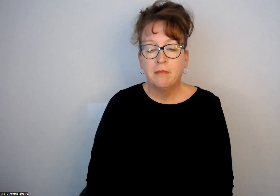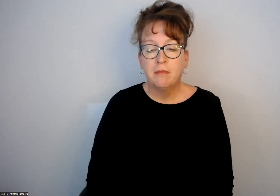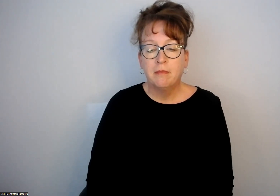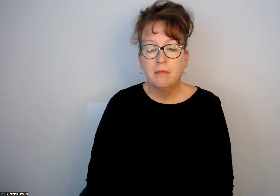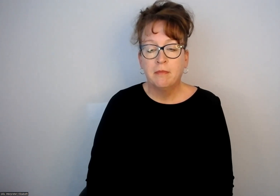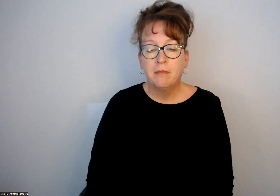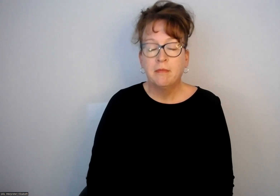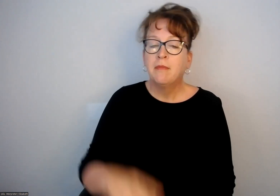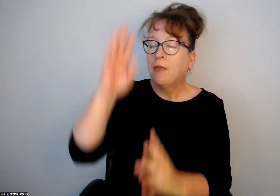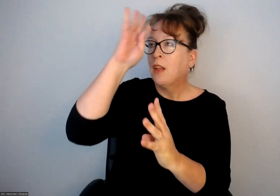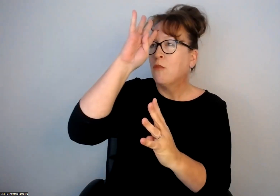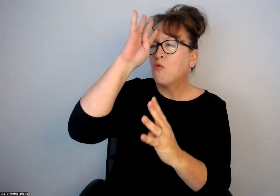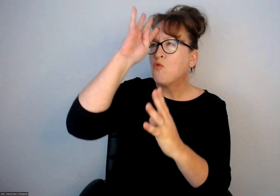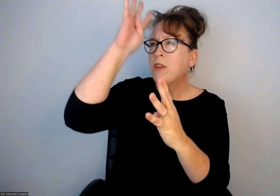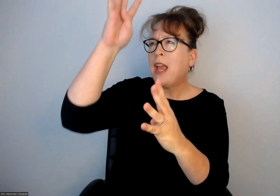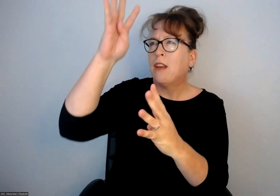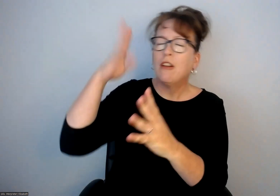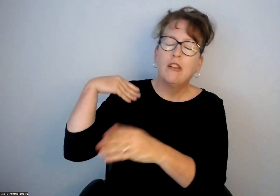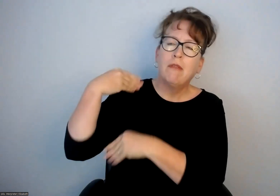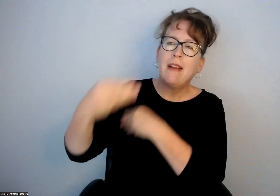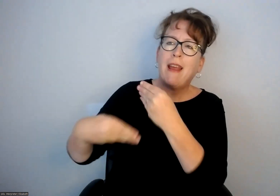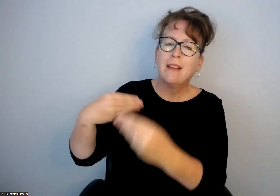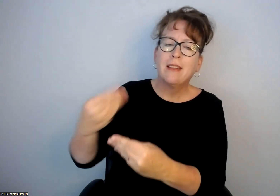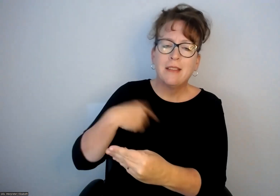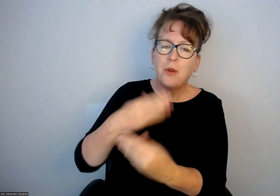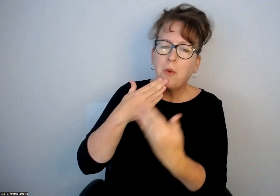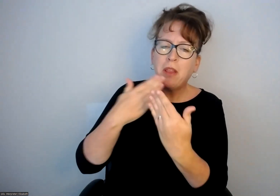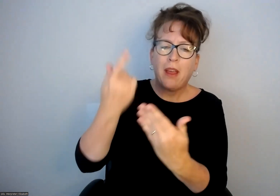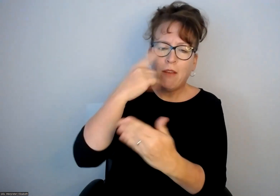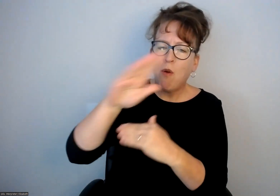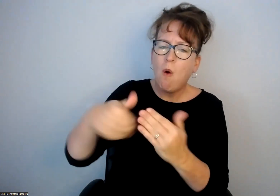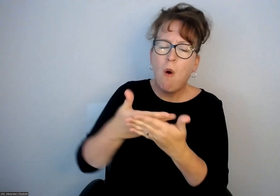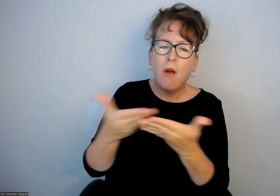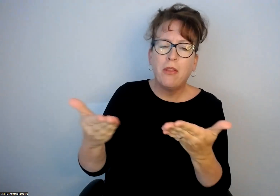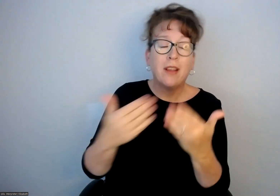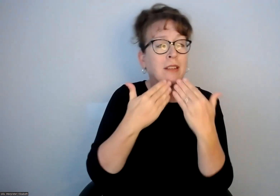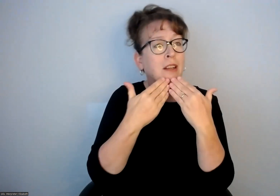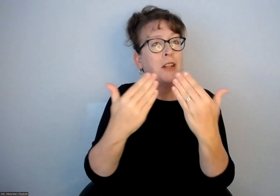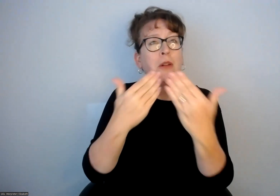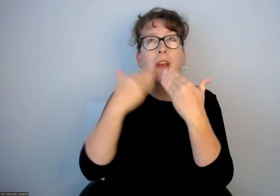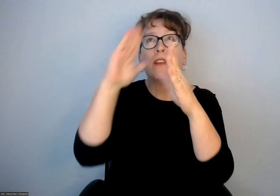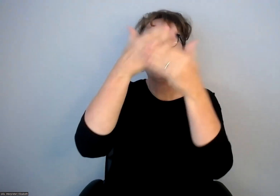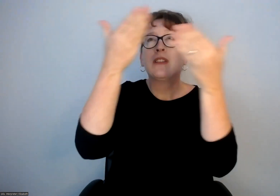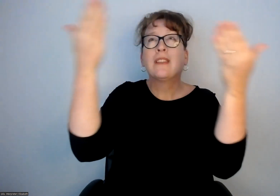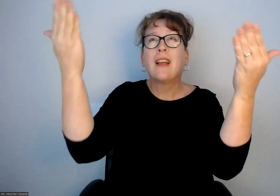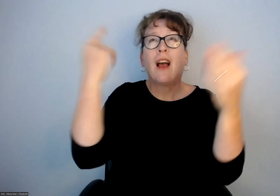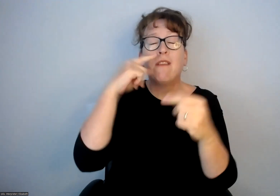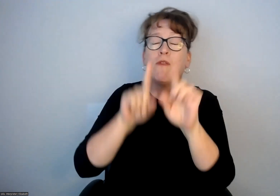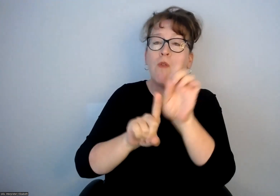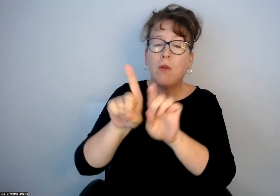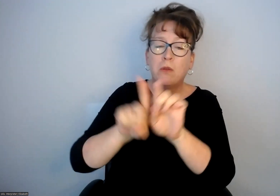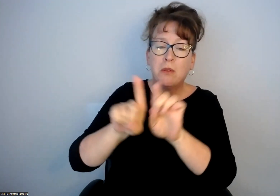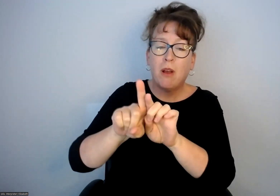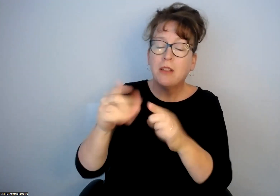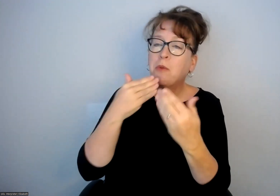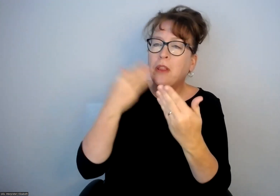and ancestors, we thank you for all things. We thank you for the sky. We thank you for the stars. We thank you for